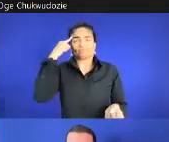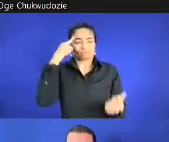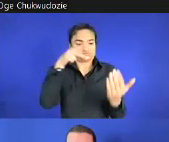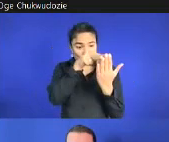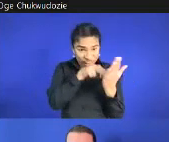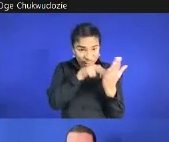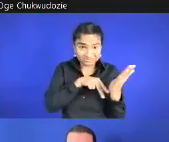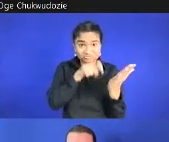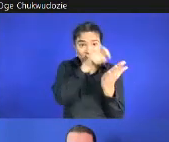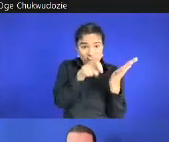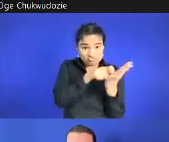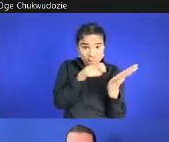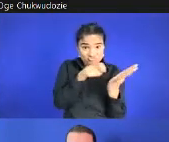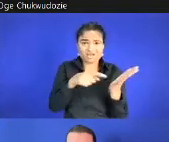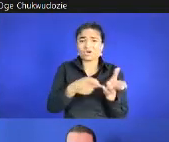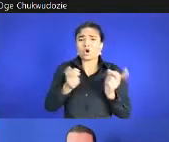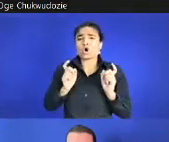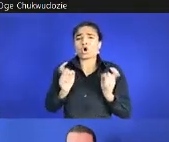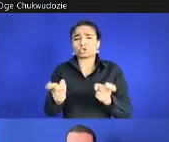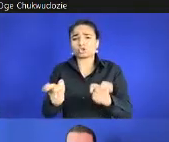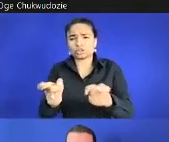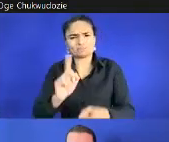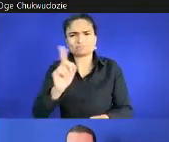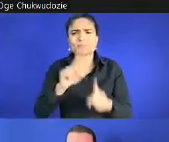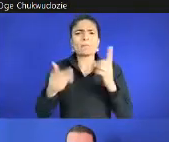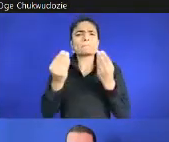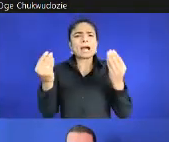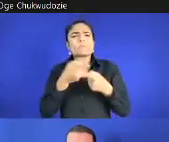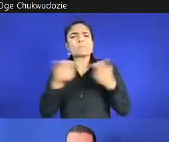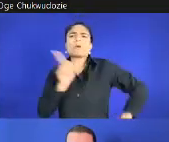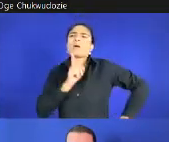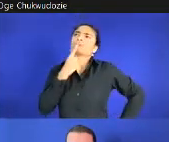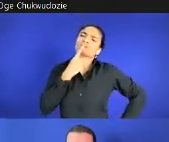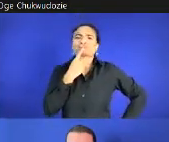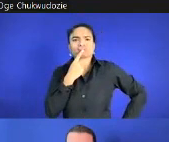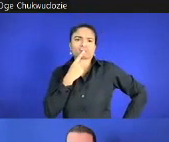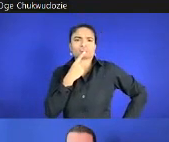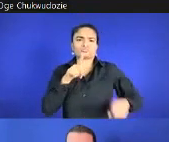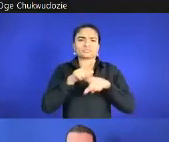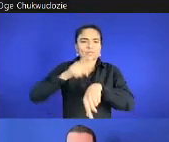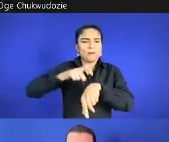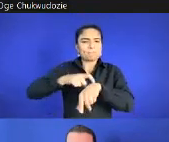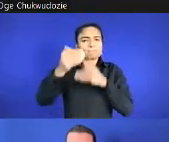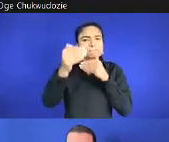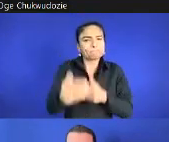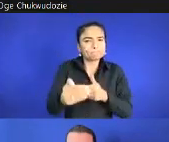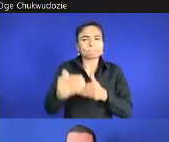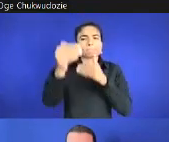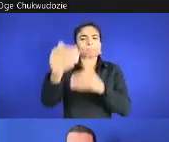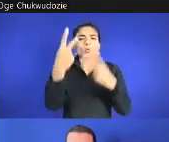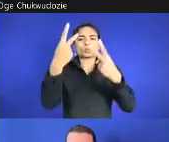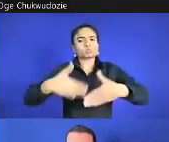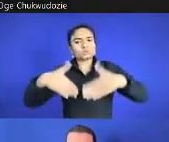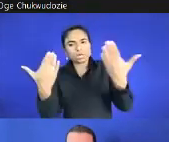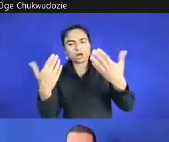the suggestion boxes, there's a period, say 2 days or 1 week, when the contents are